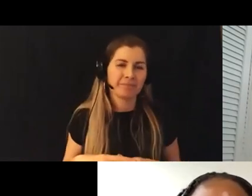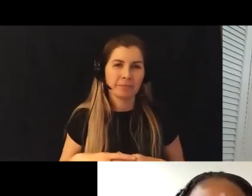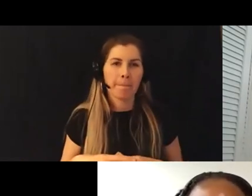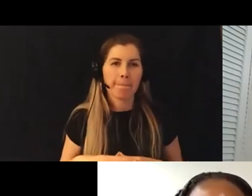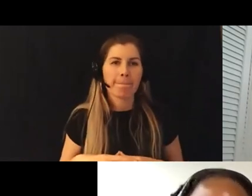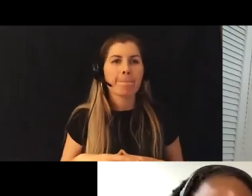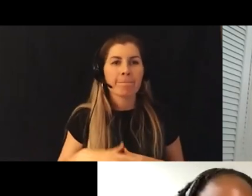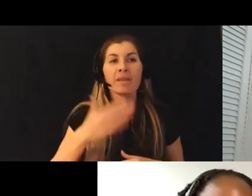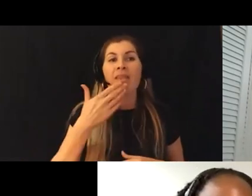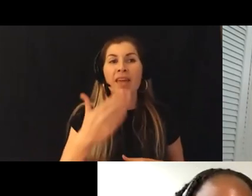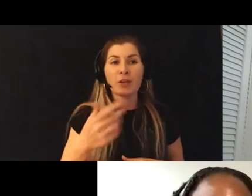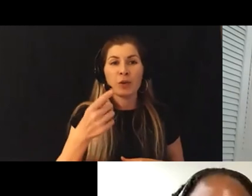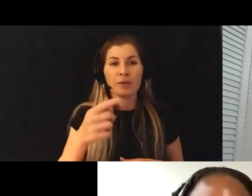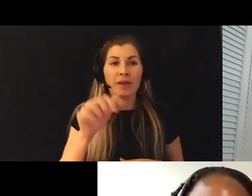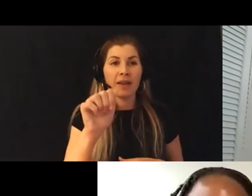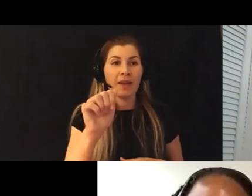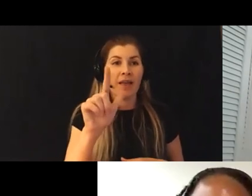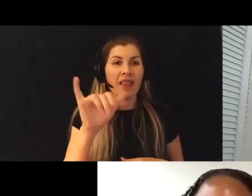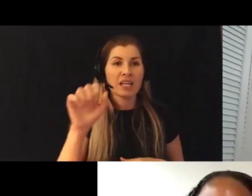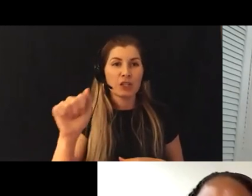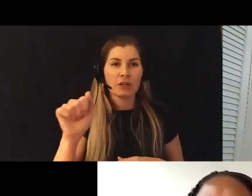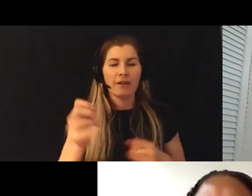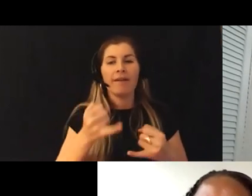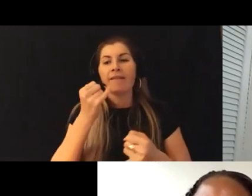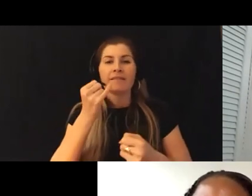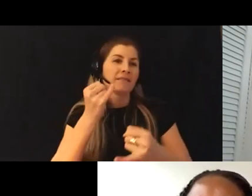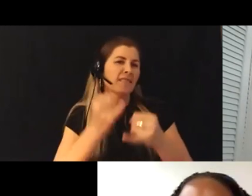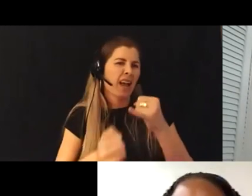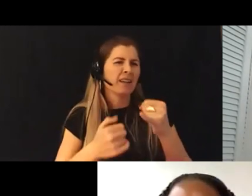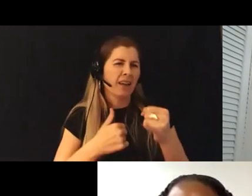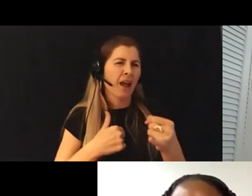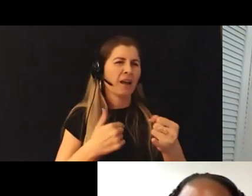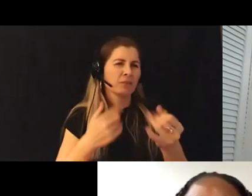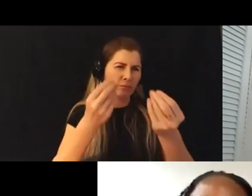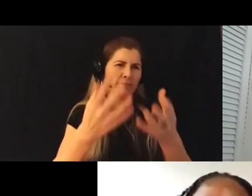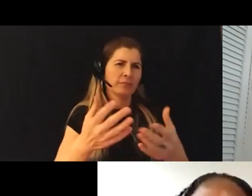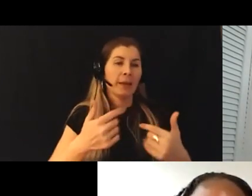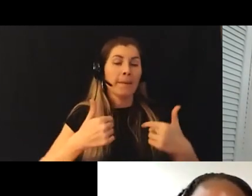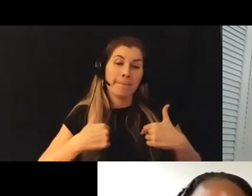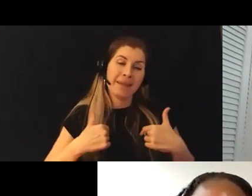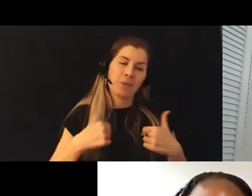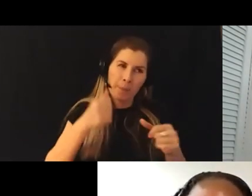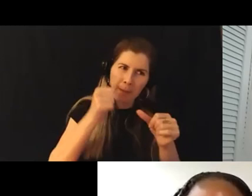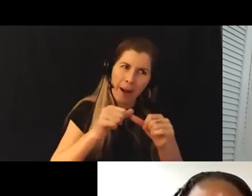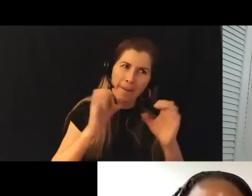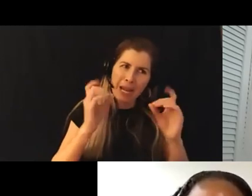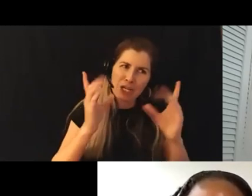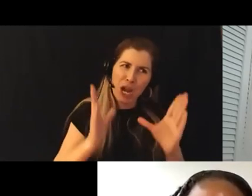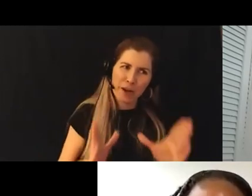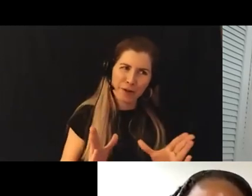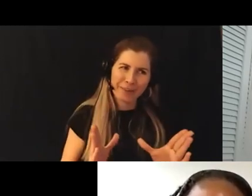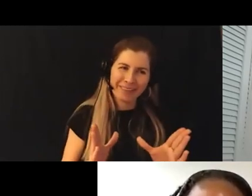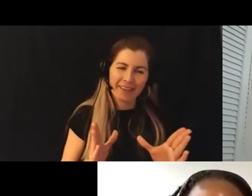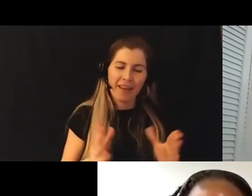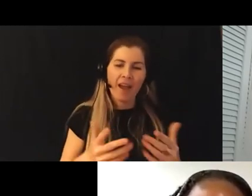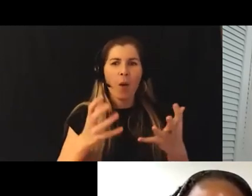Thank you, Ayanna. Alysia? And finally, I would say, you know, again, it's the educator in me. I really would like to see us all